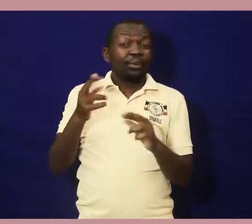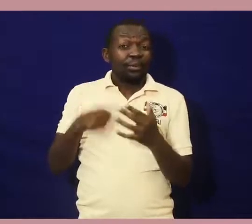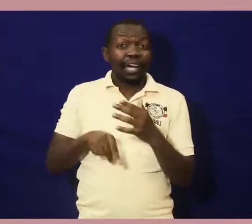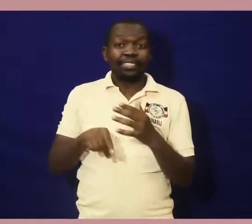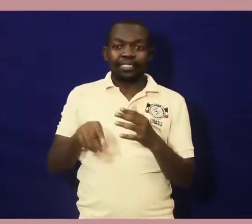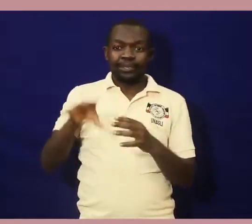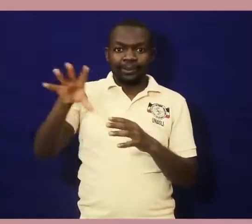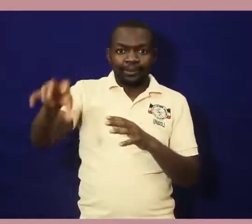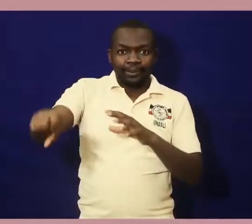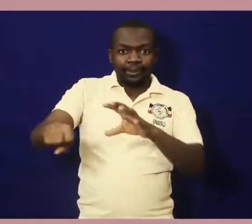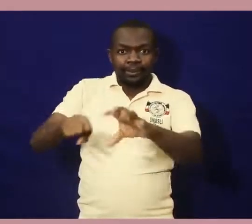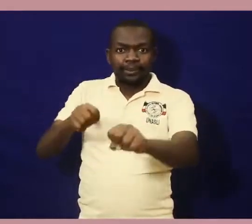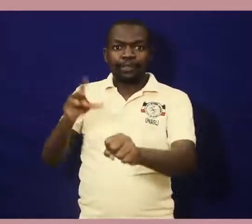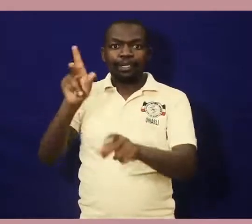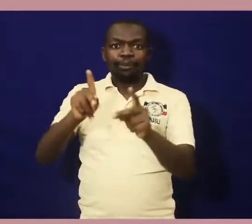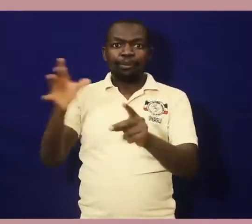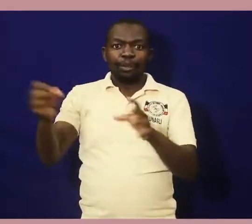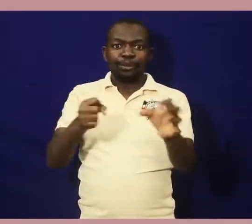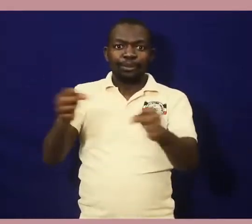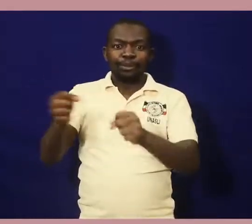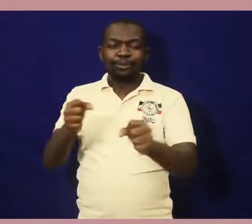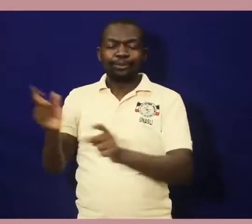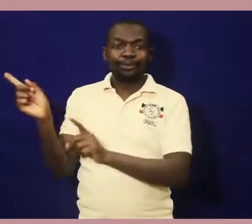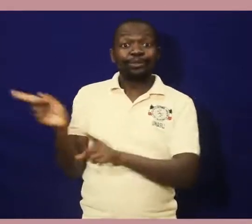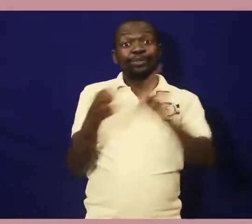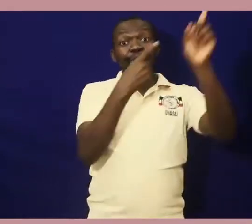Africa to boost their troops.